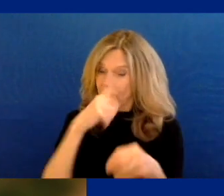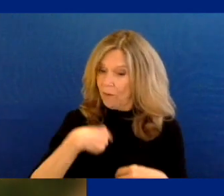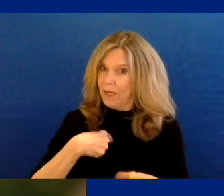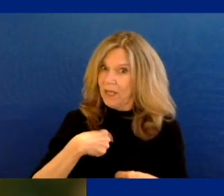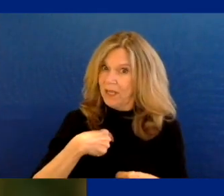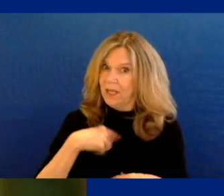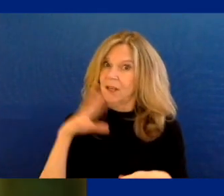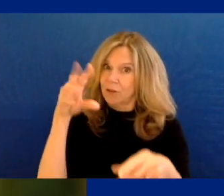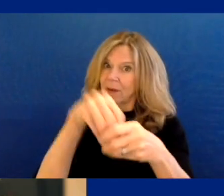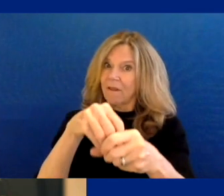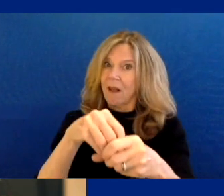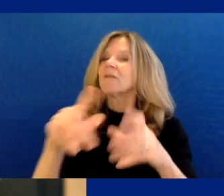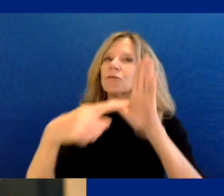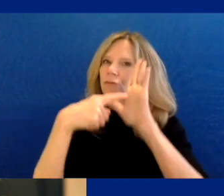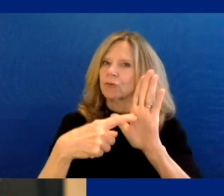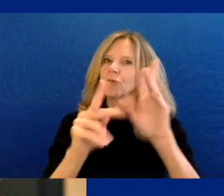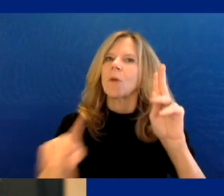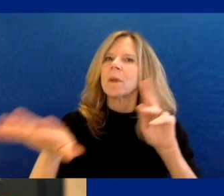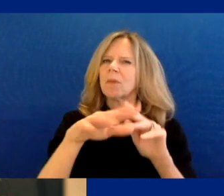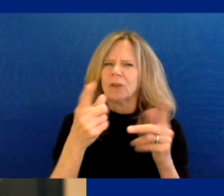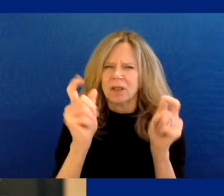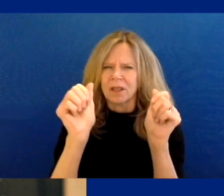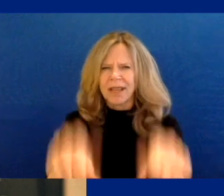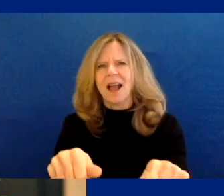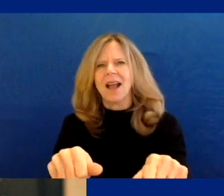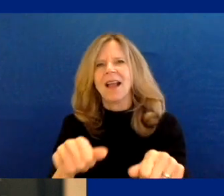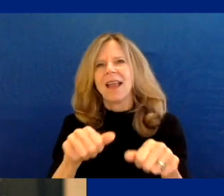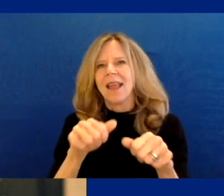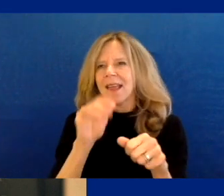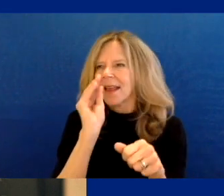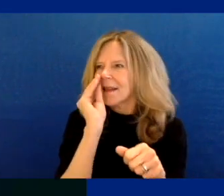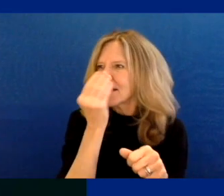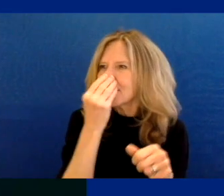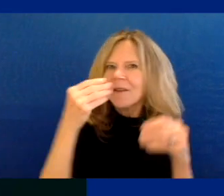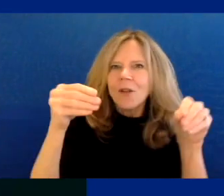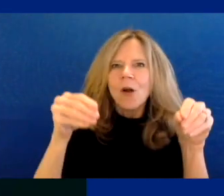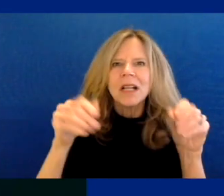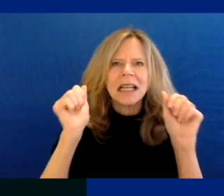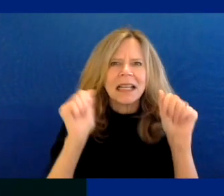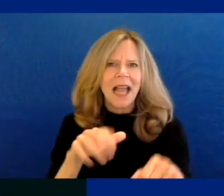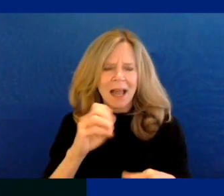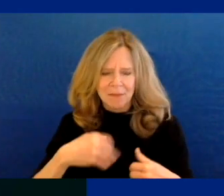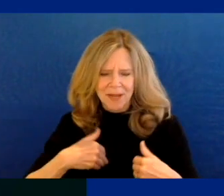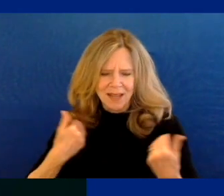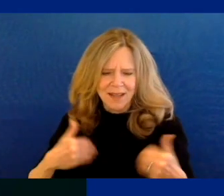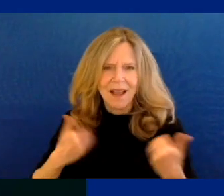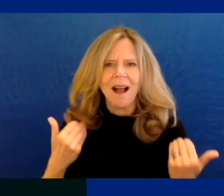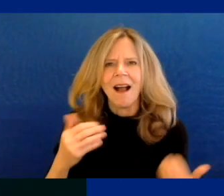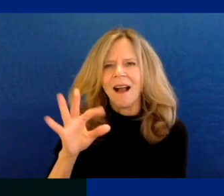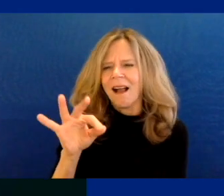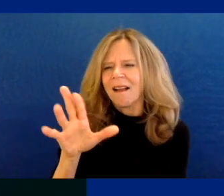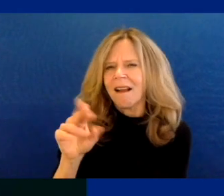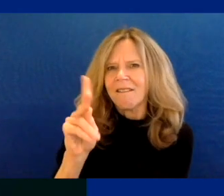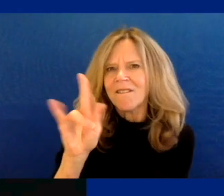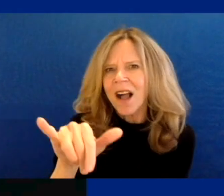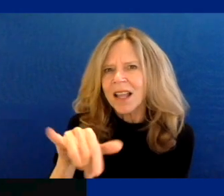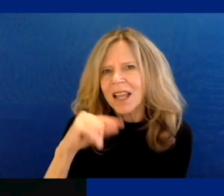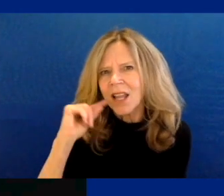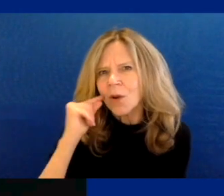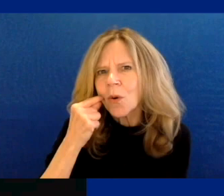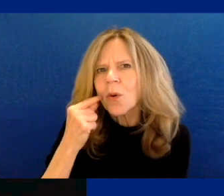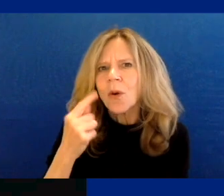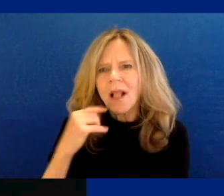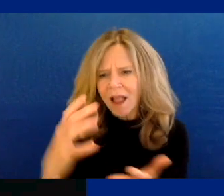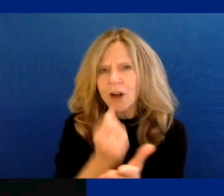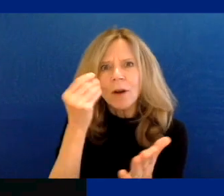shop, show people that, you could be a florist and be young and be funky, be cool, and actually make money